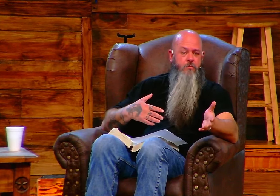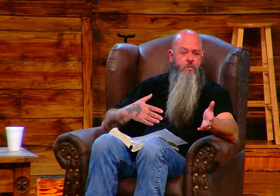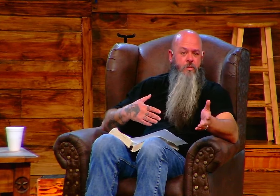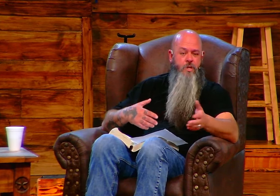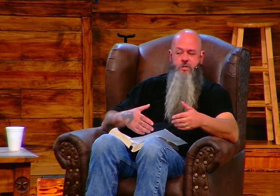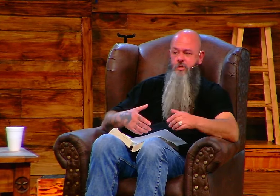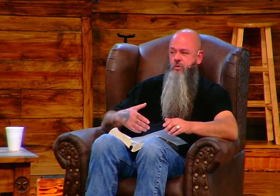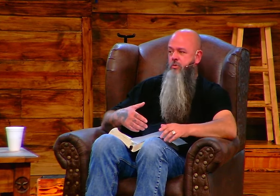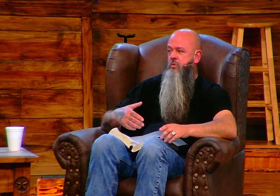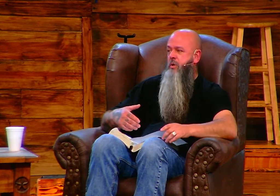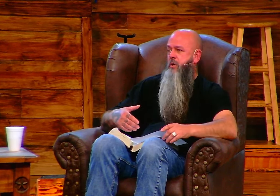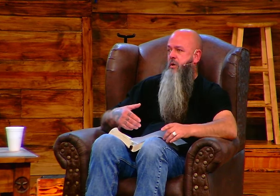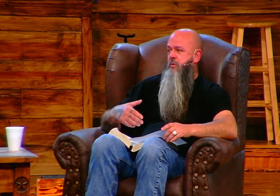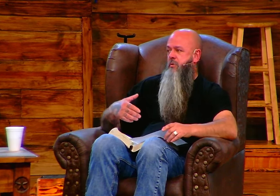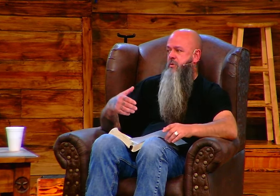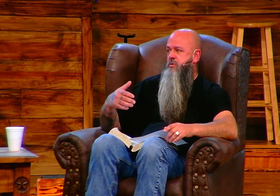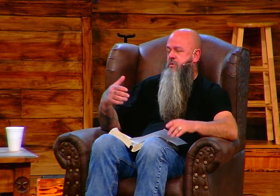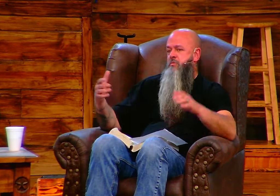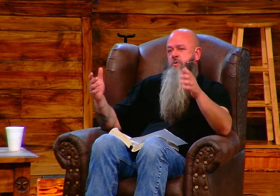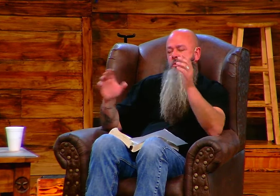that. And so